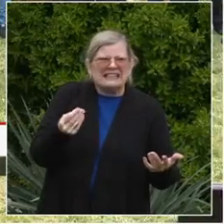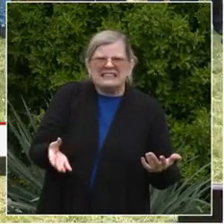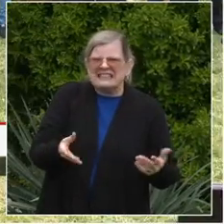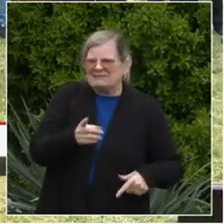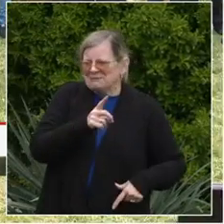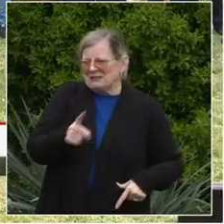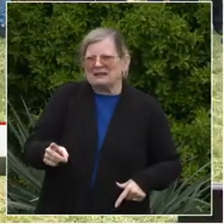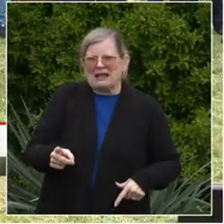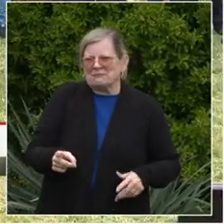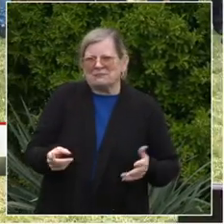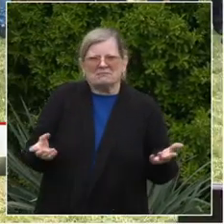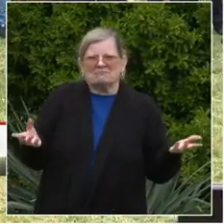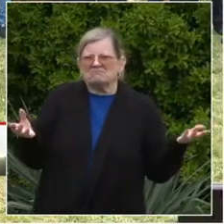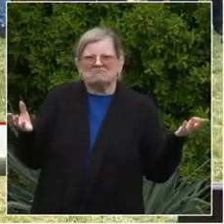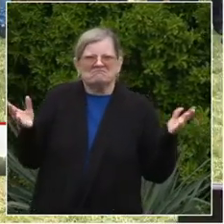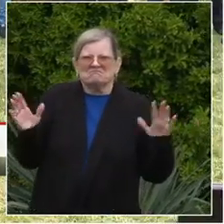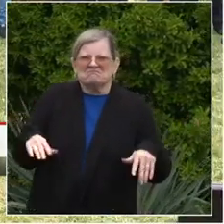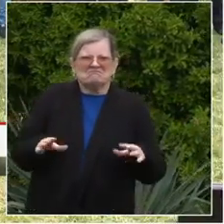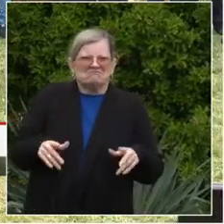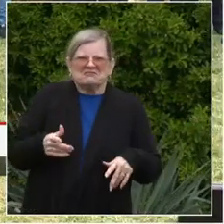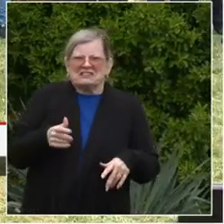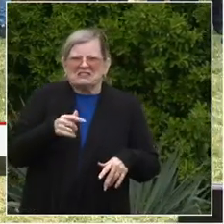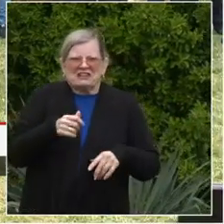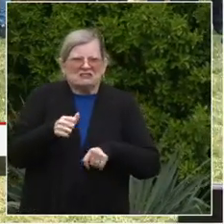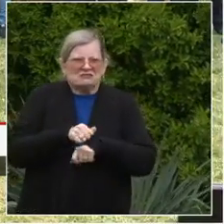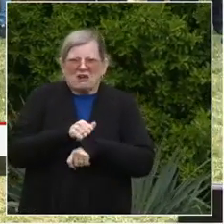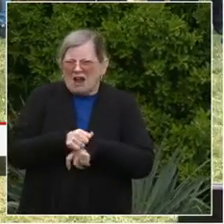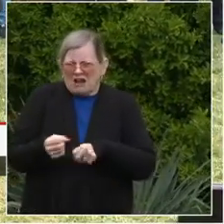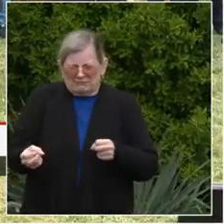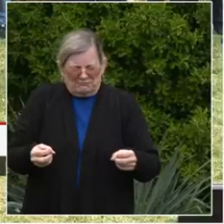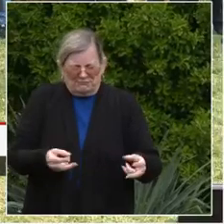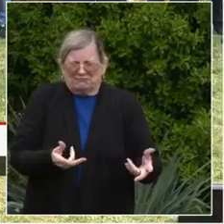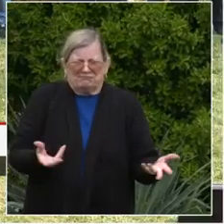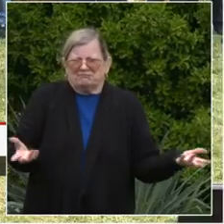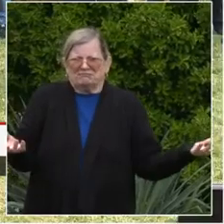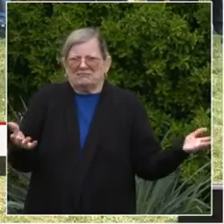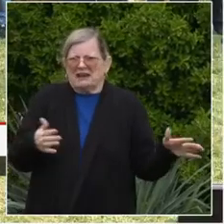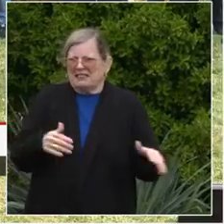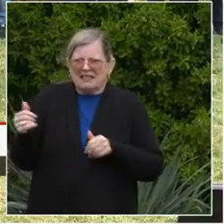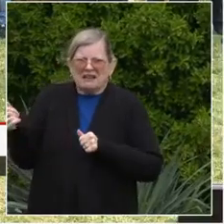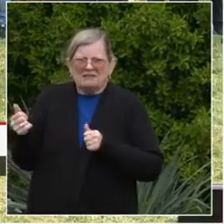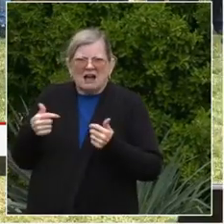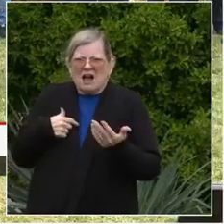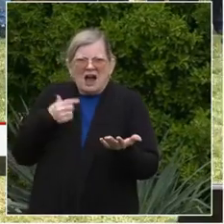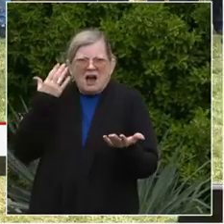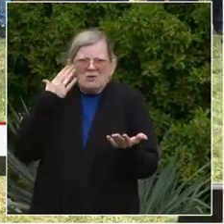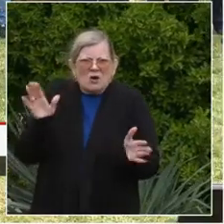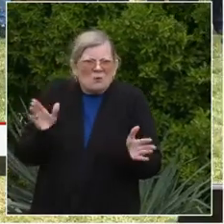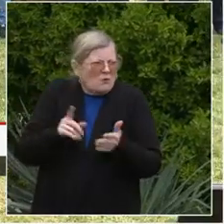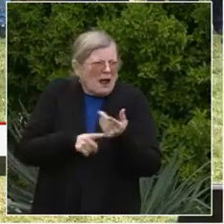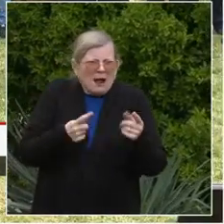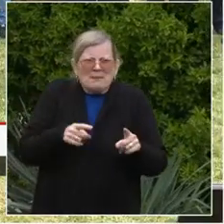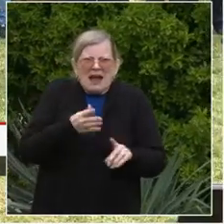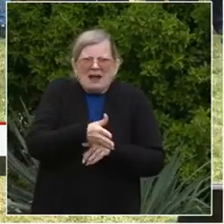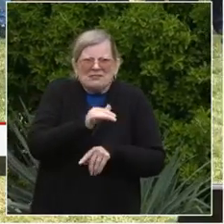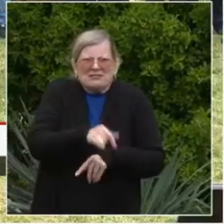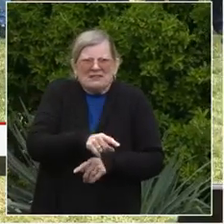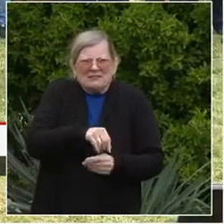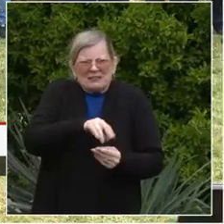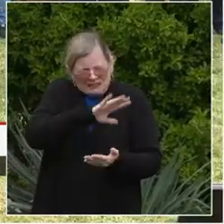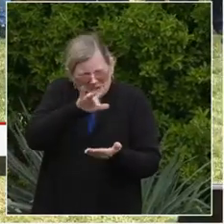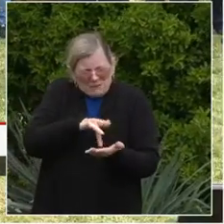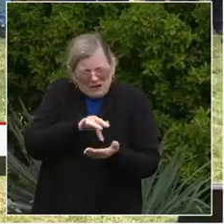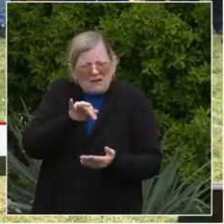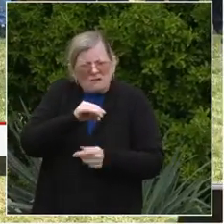around, kicked a bunch of rocks with their feet, and left. I went over there afterwards. This was during the height of COVID, so we were like, no contact. I went